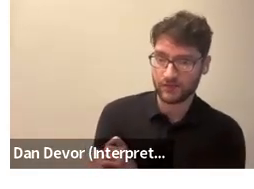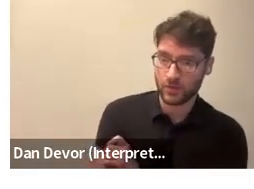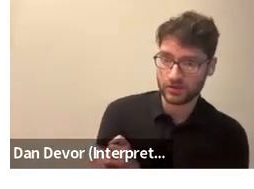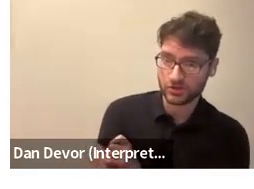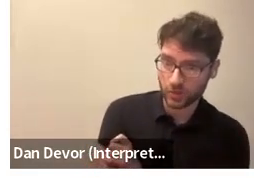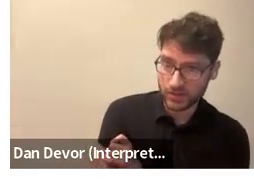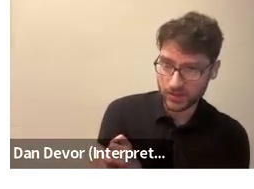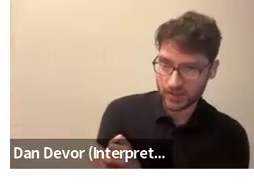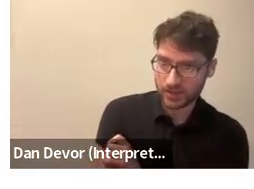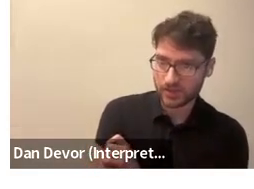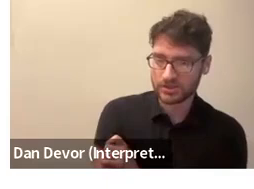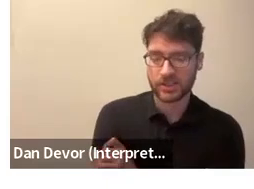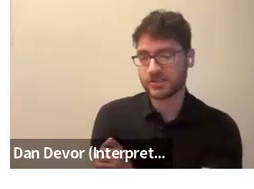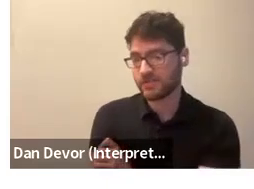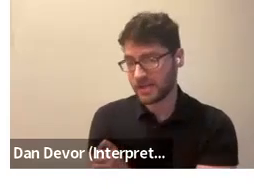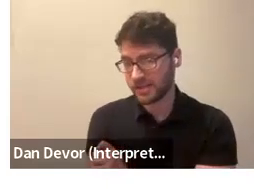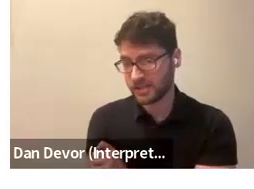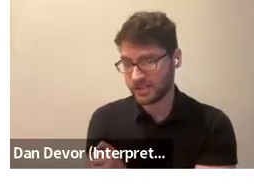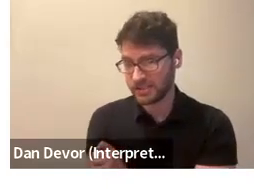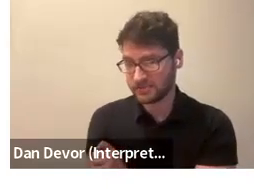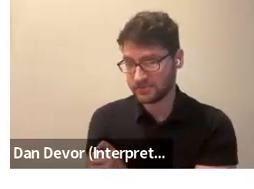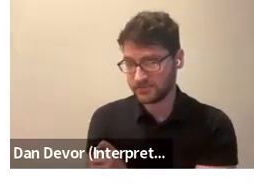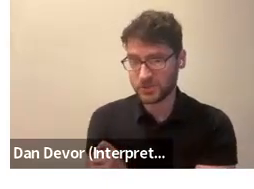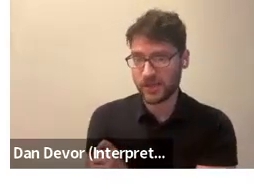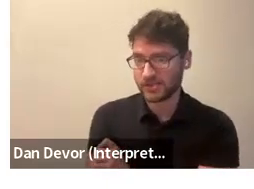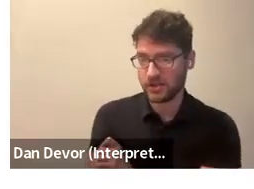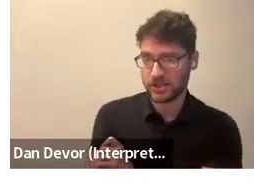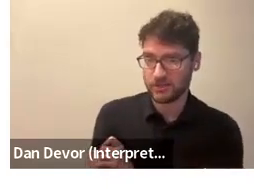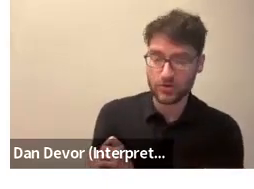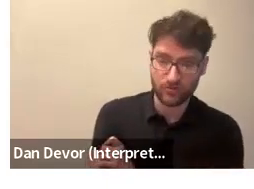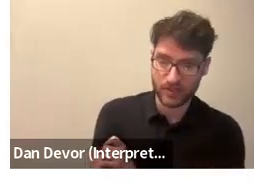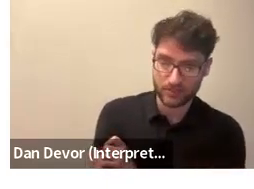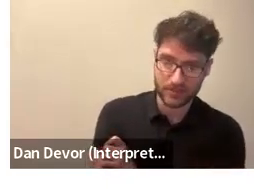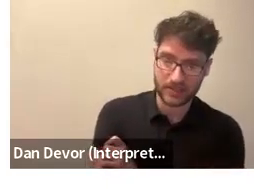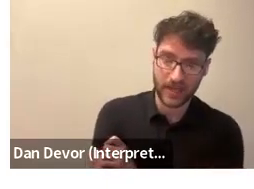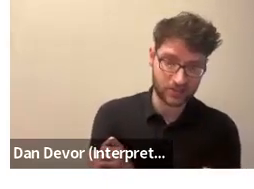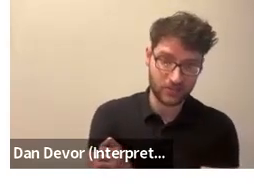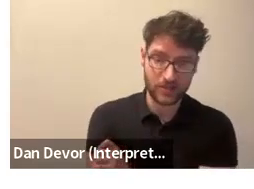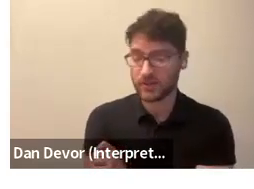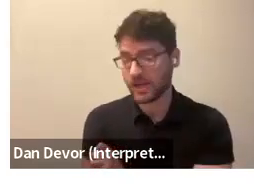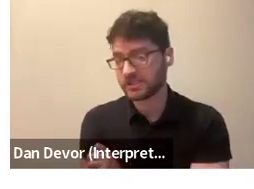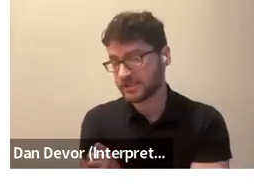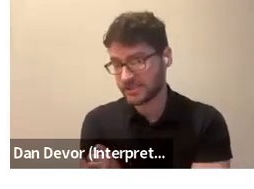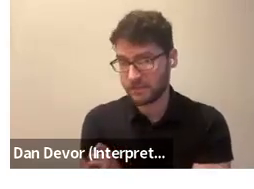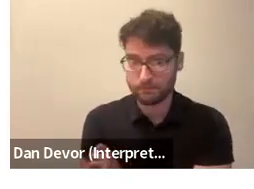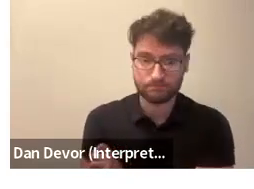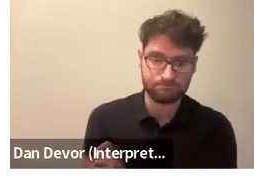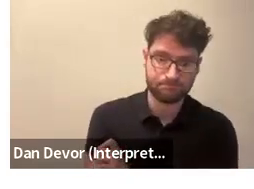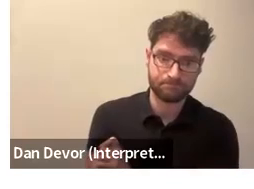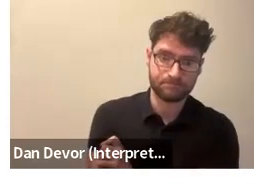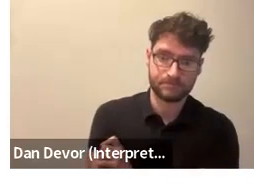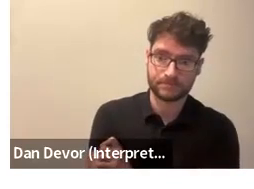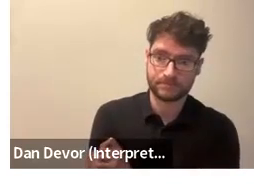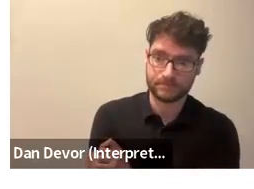the sign for short changes the meaning just based on the movement, but the hand shape and the location is the